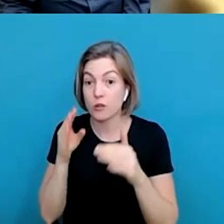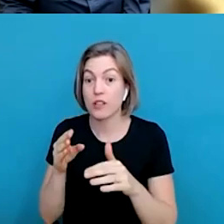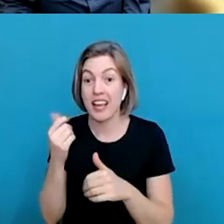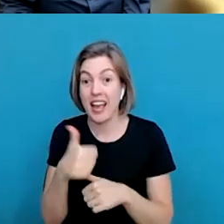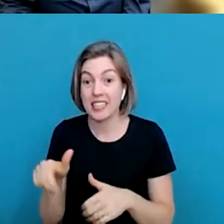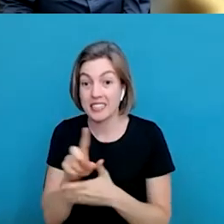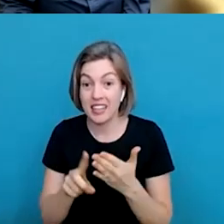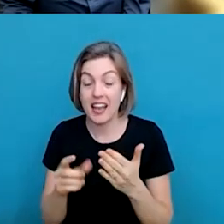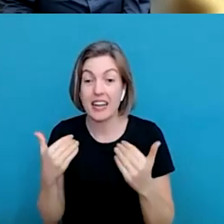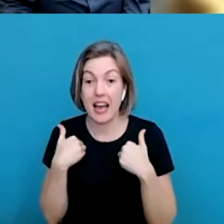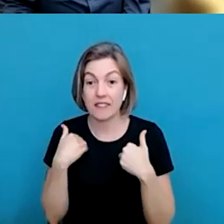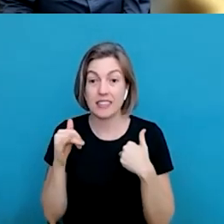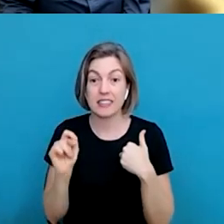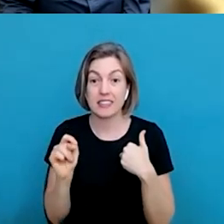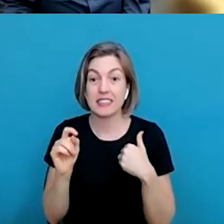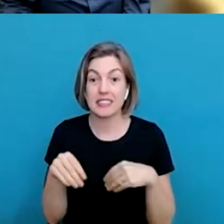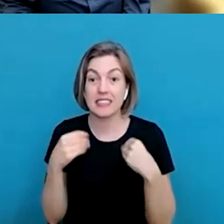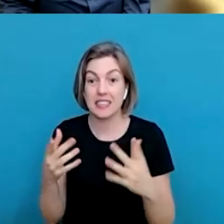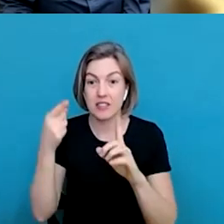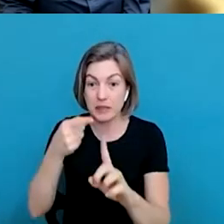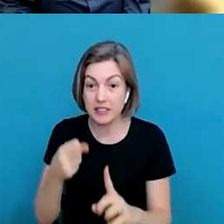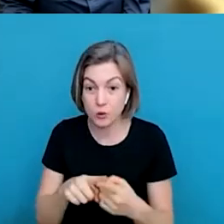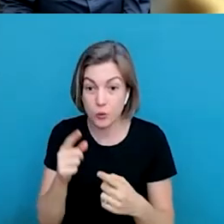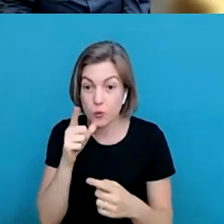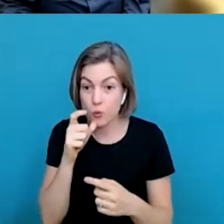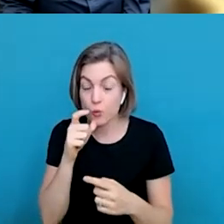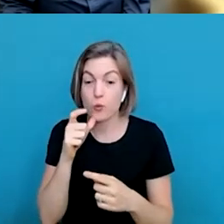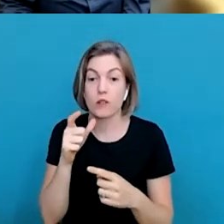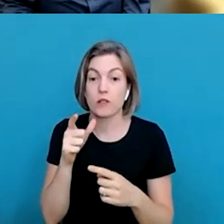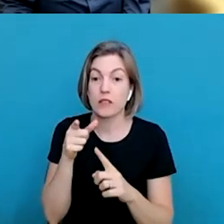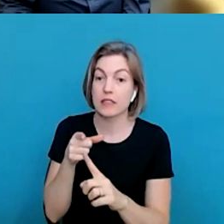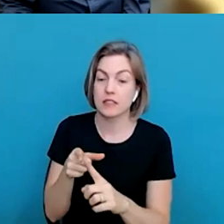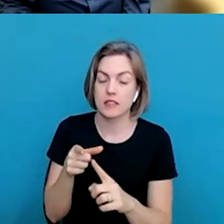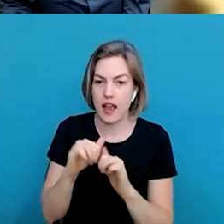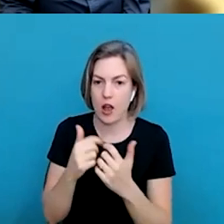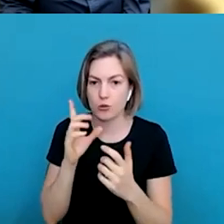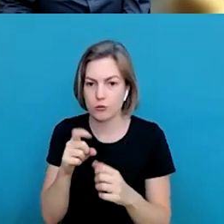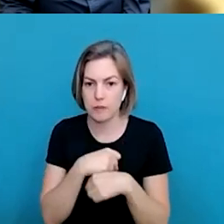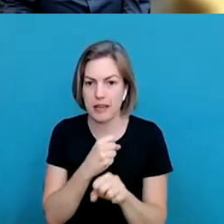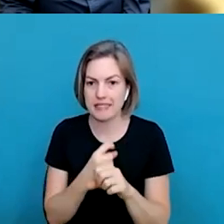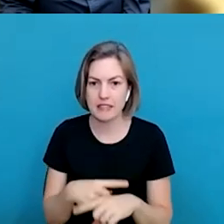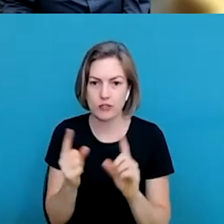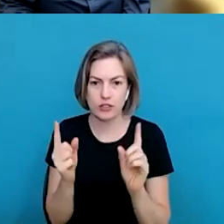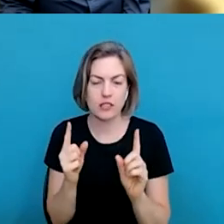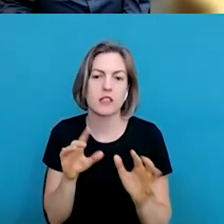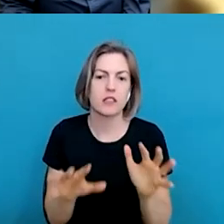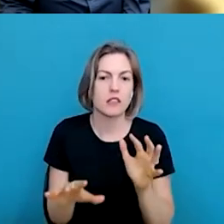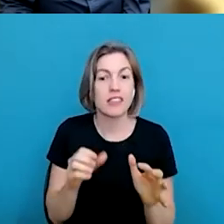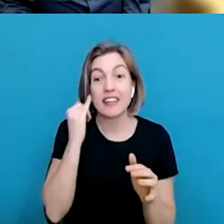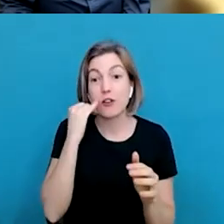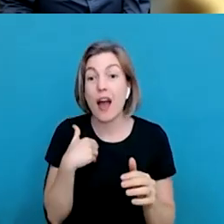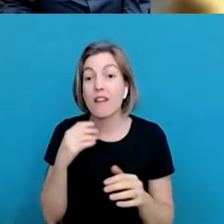it give the specifications to whoever it is for how it ought to be fabricated differently so it would fit you. If you have